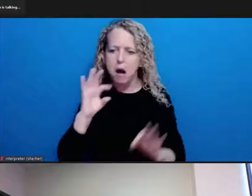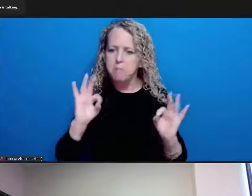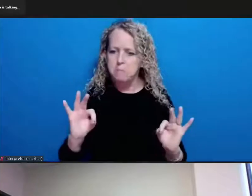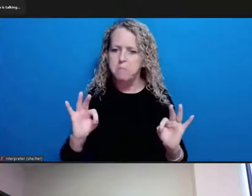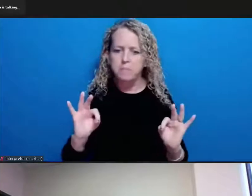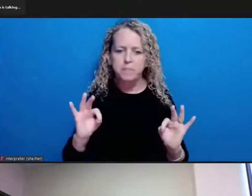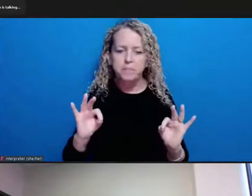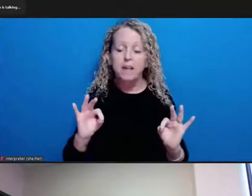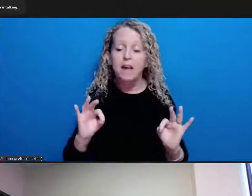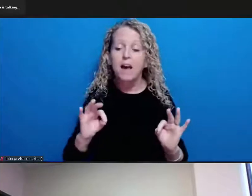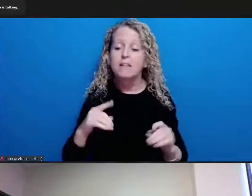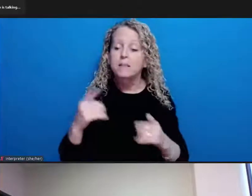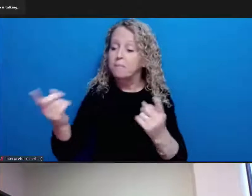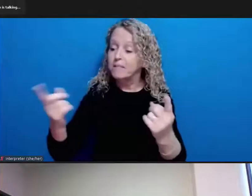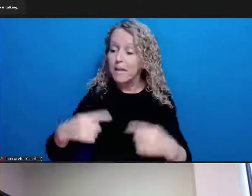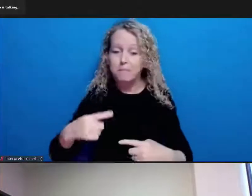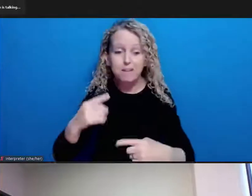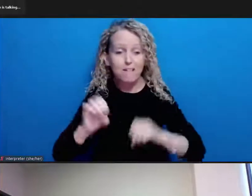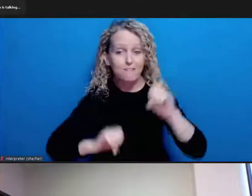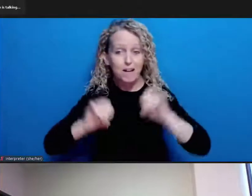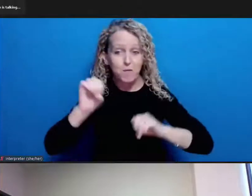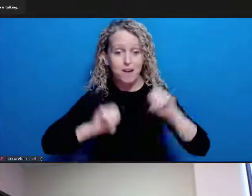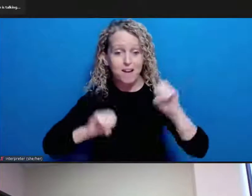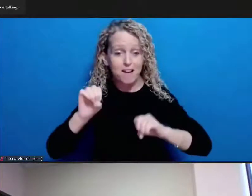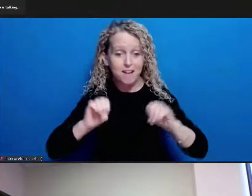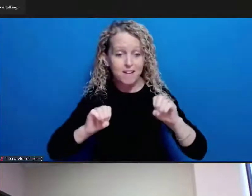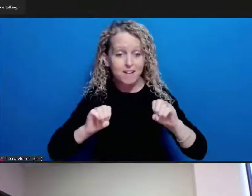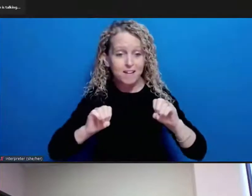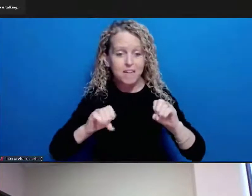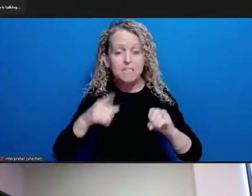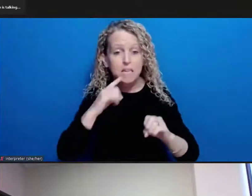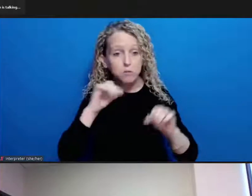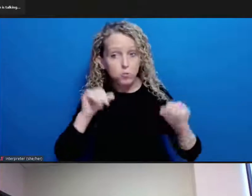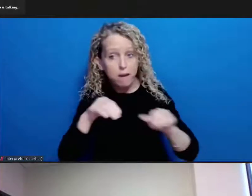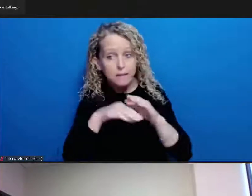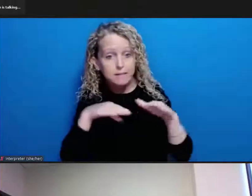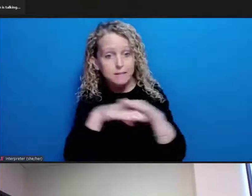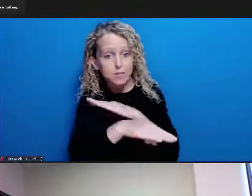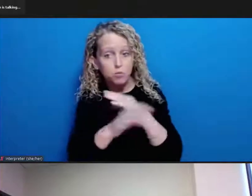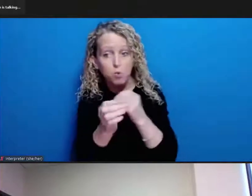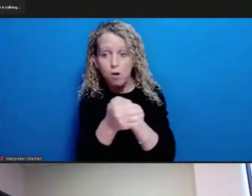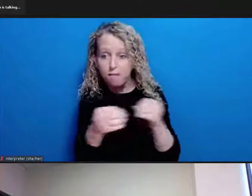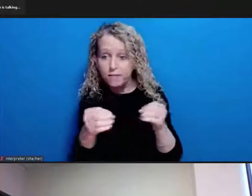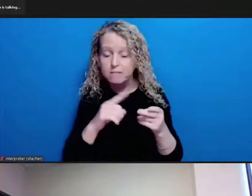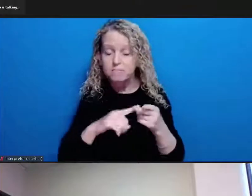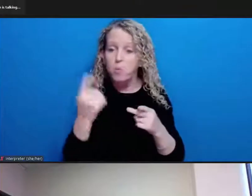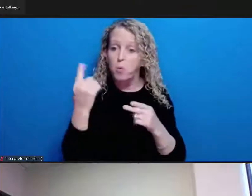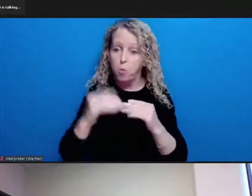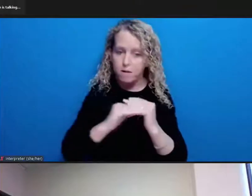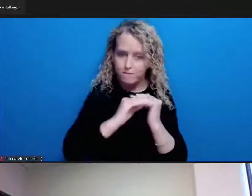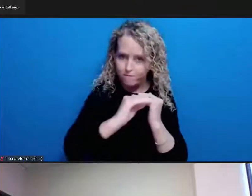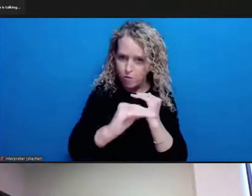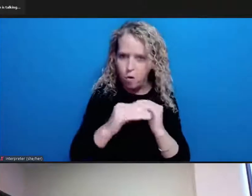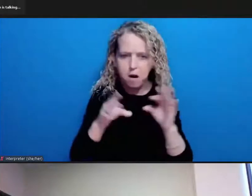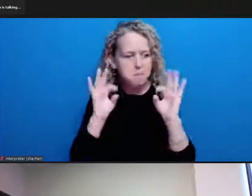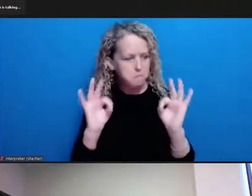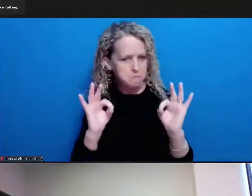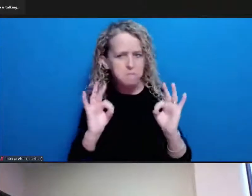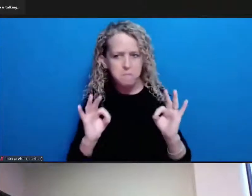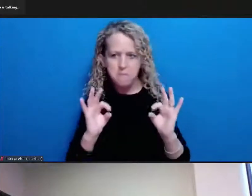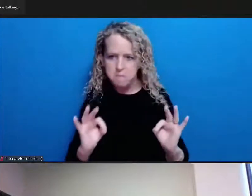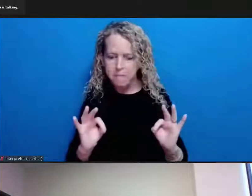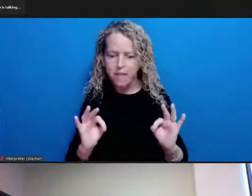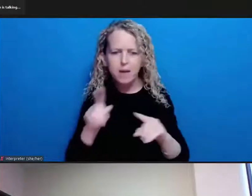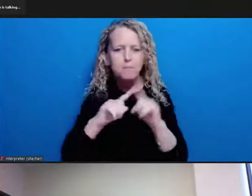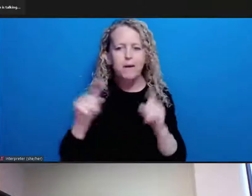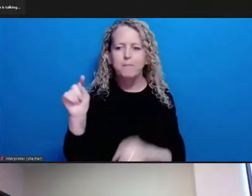had an evaluation done, and we found that although you could get into the office, and although we were on one floor and those things were all good, our